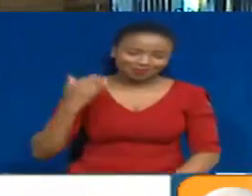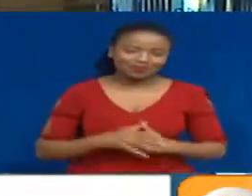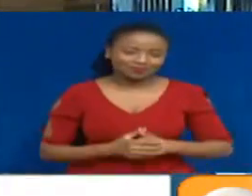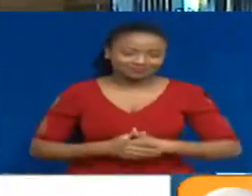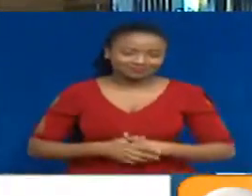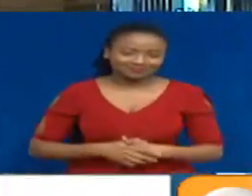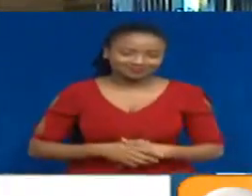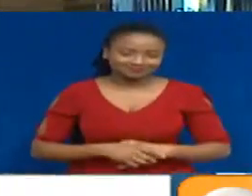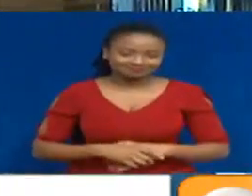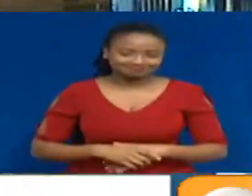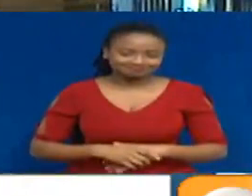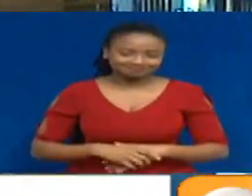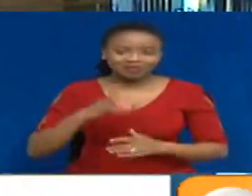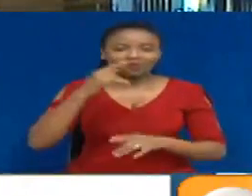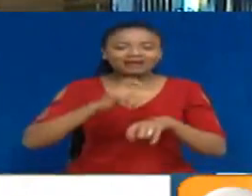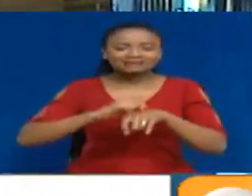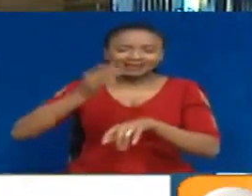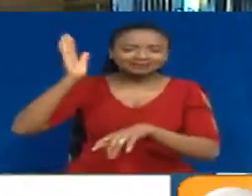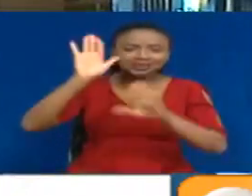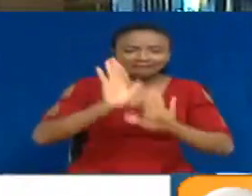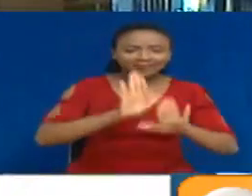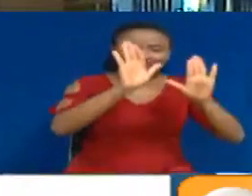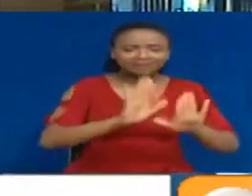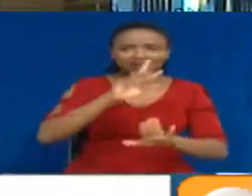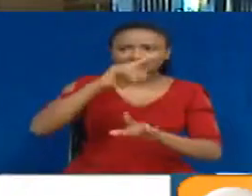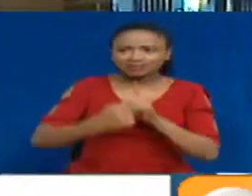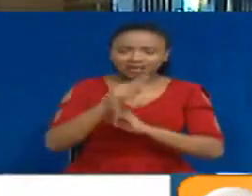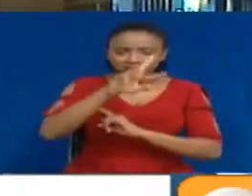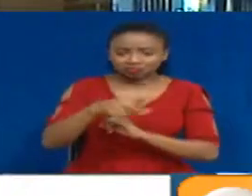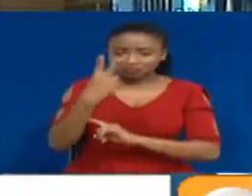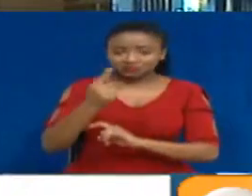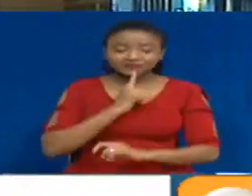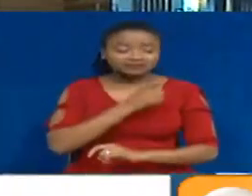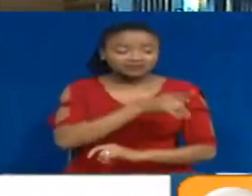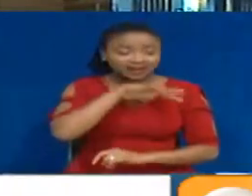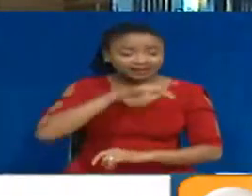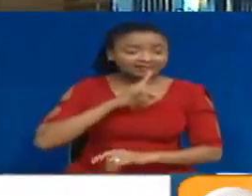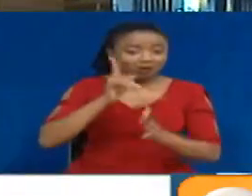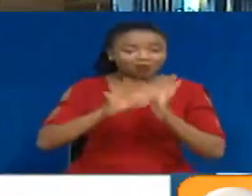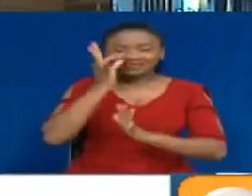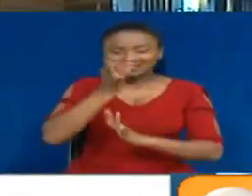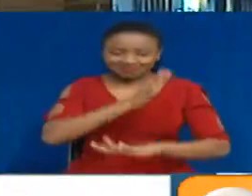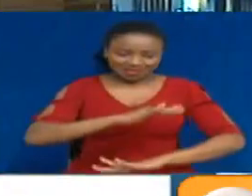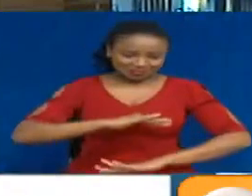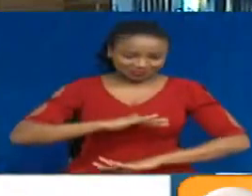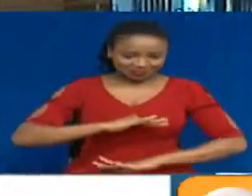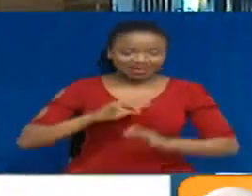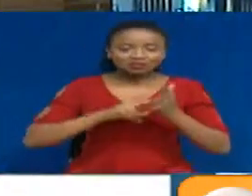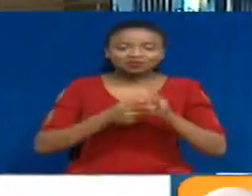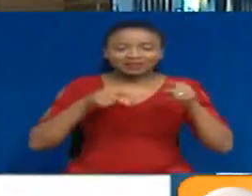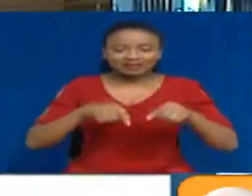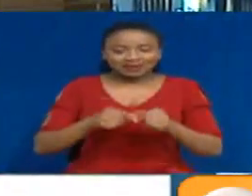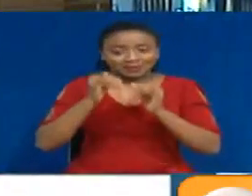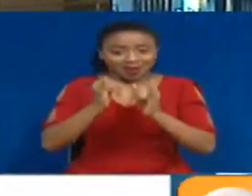through the famous Kibaki Tosha Declaration in 2002. And as Stephen Leto now reports, Raila hinted at a new